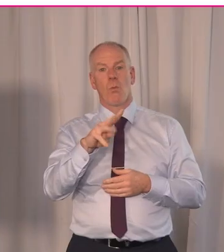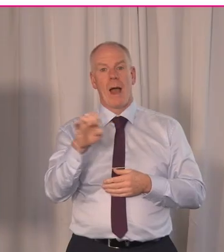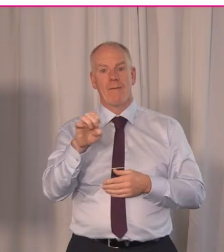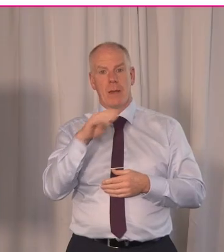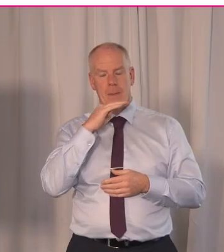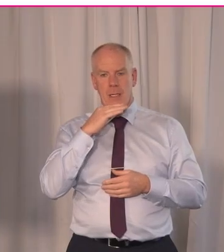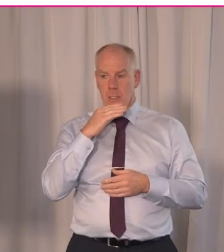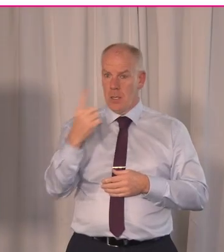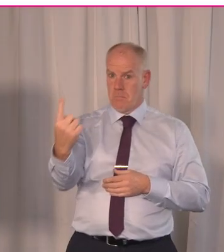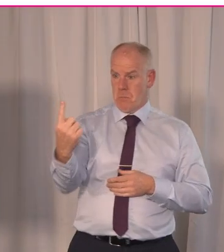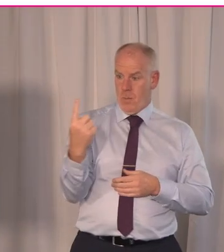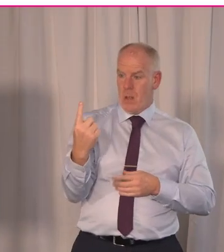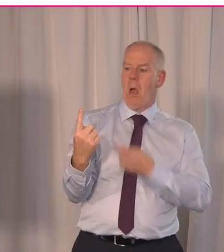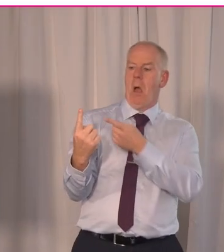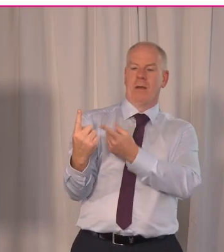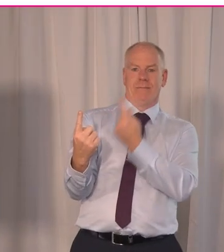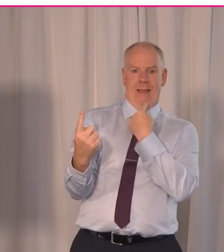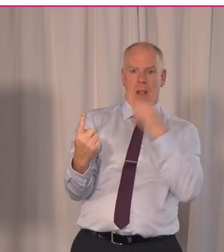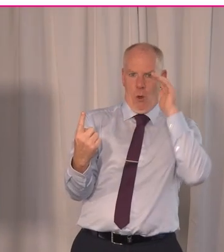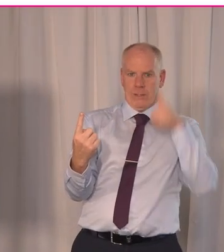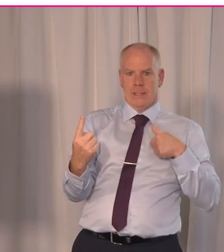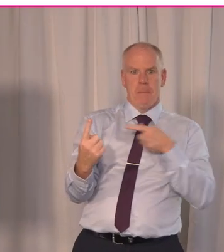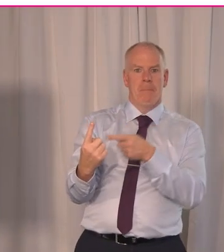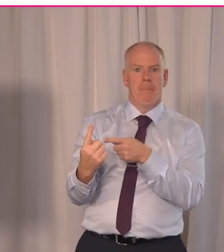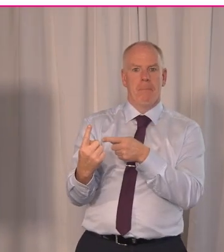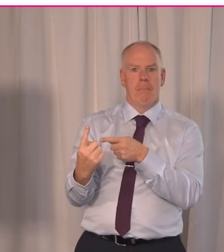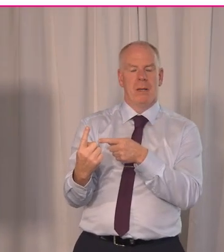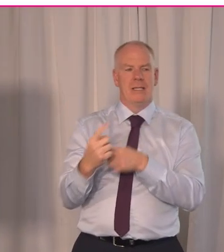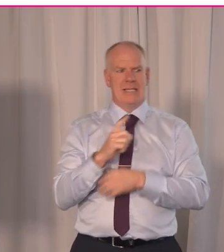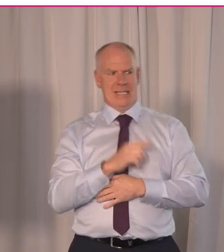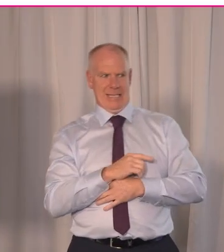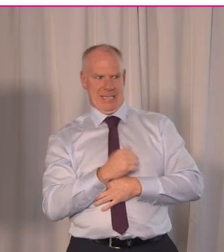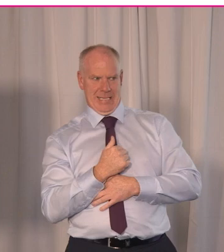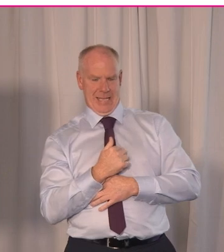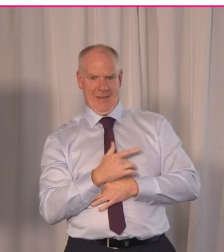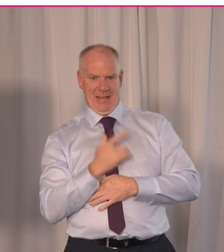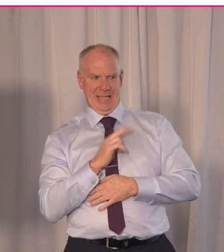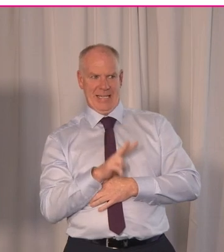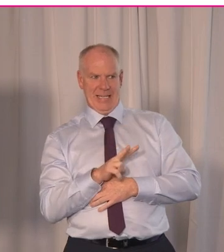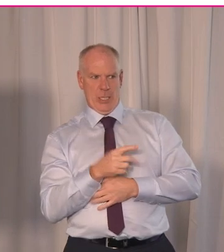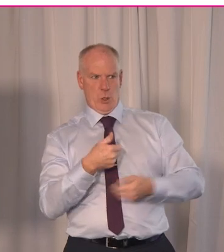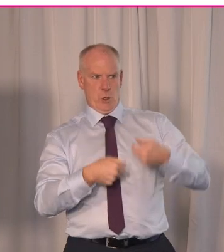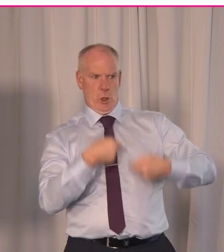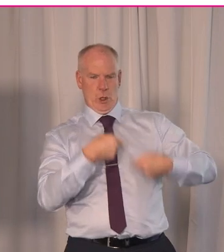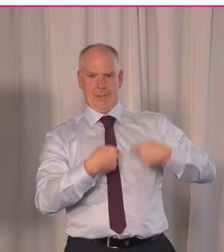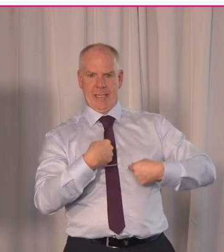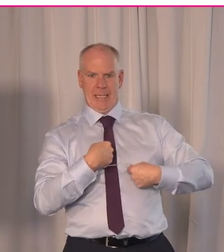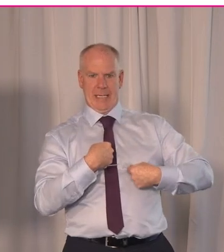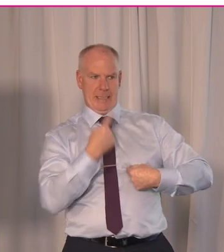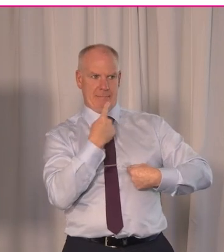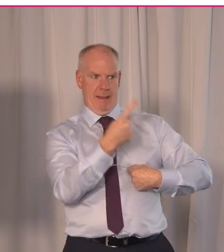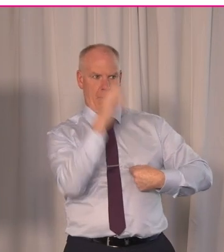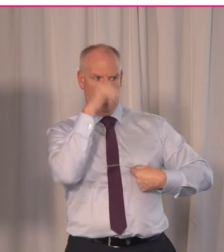to tell them, that they're autistic. But women actually fear being judged by